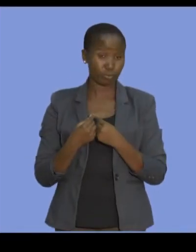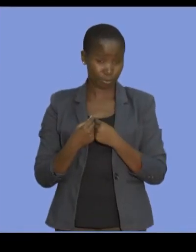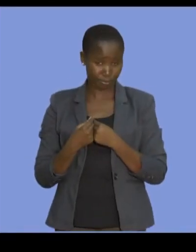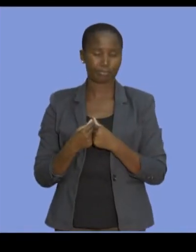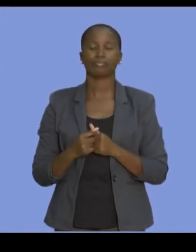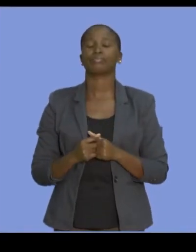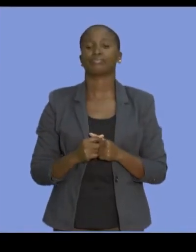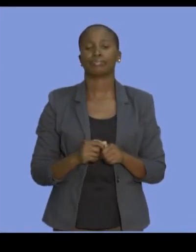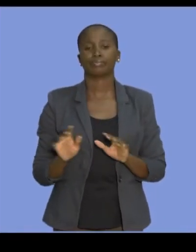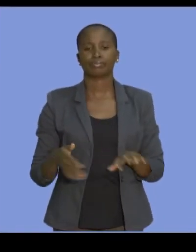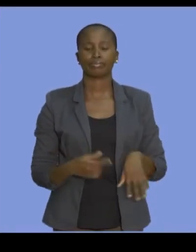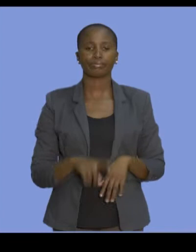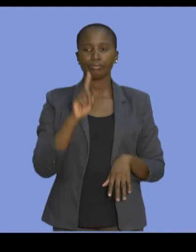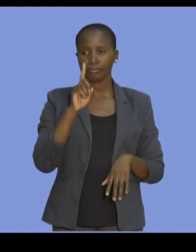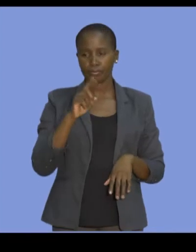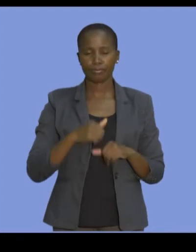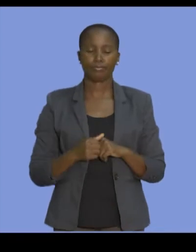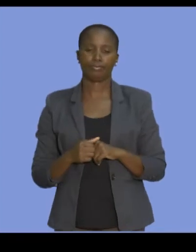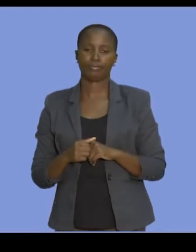So before we do that,